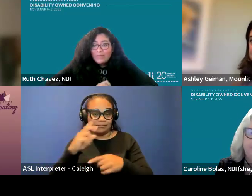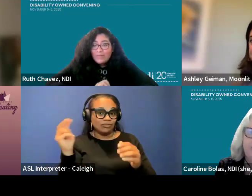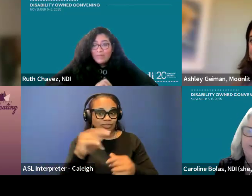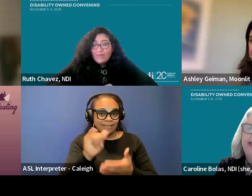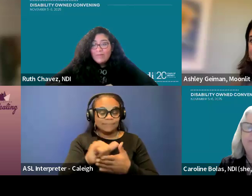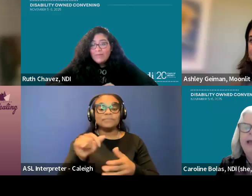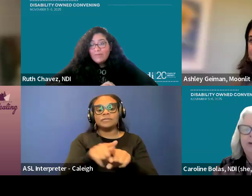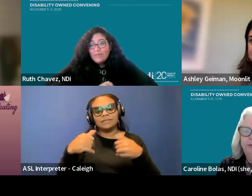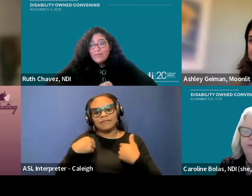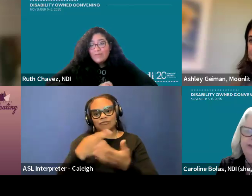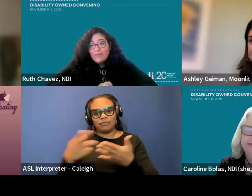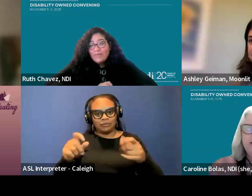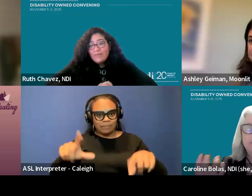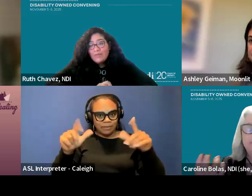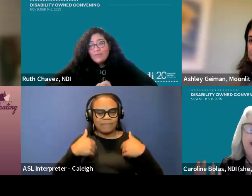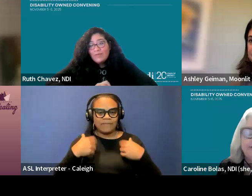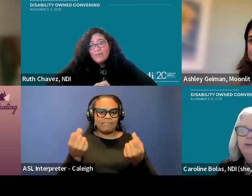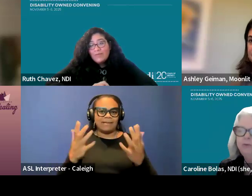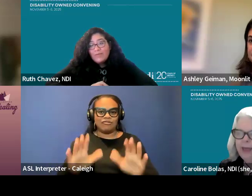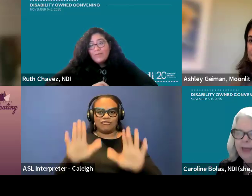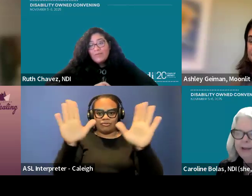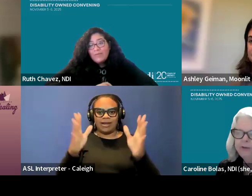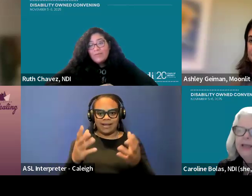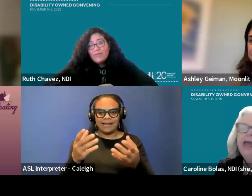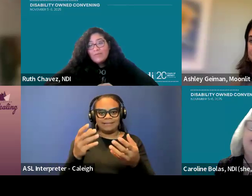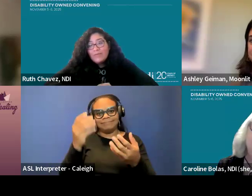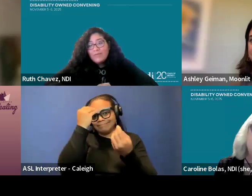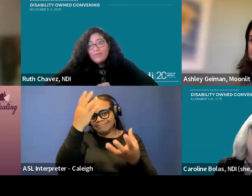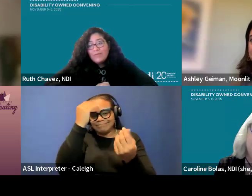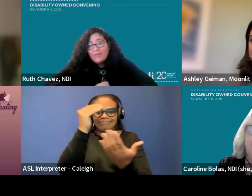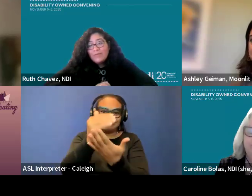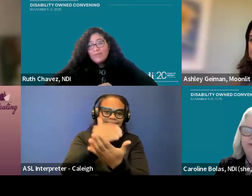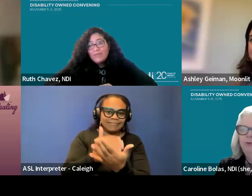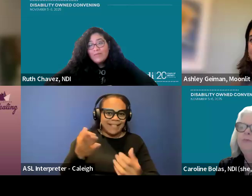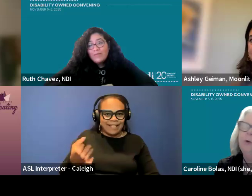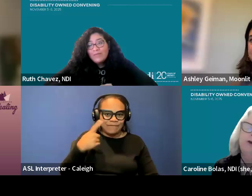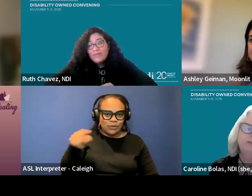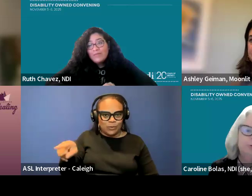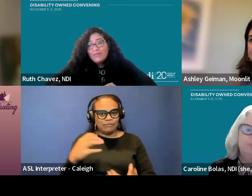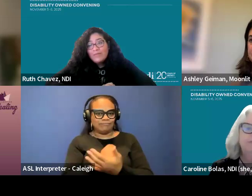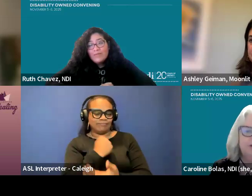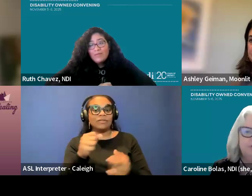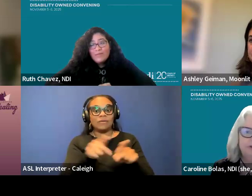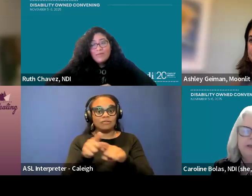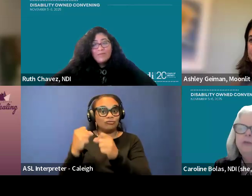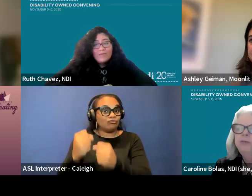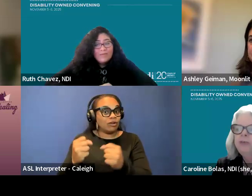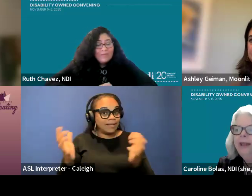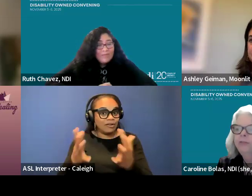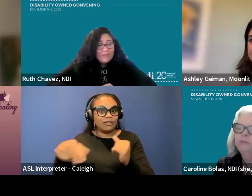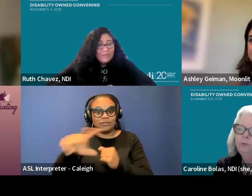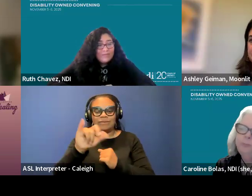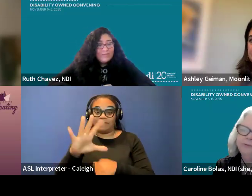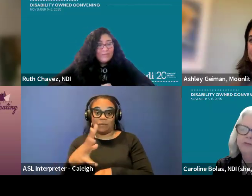resource page where again we have a lot of great handouts for you to have, and we strongly encourage you, if you are a small business owner,